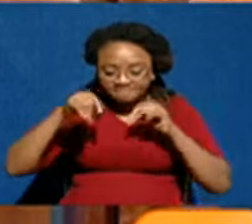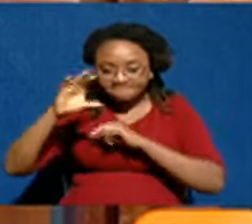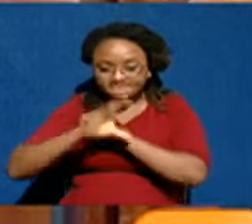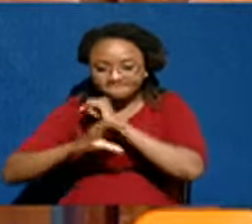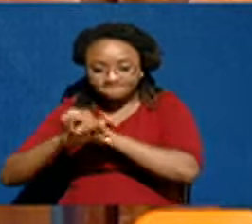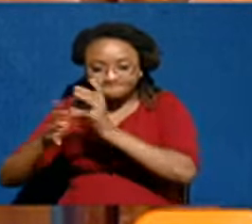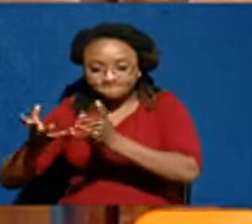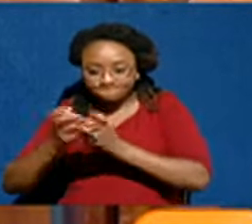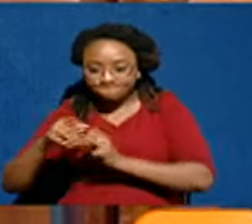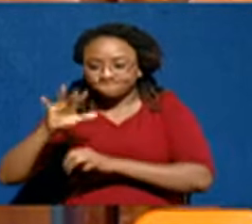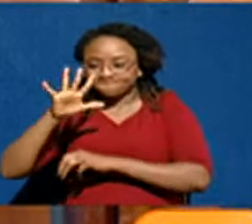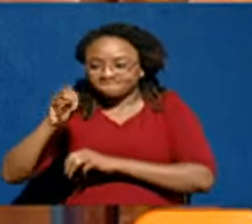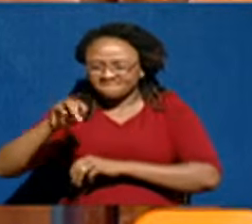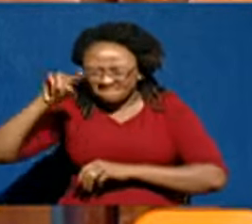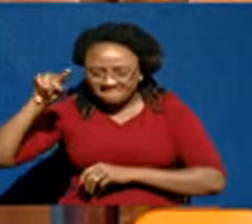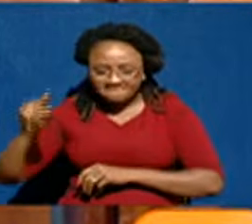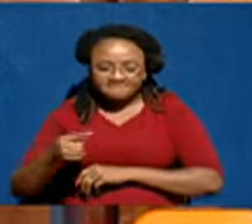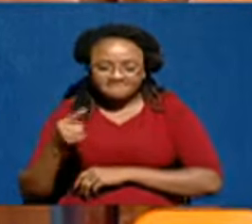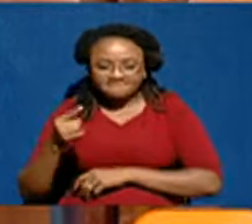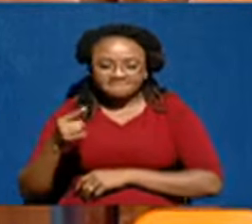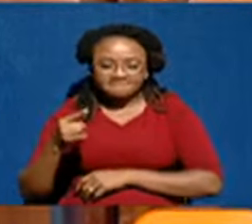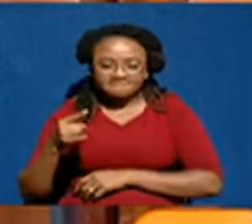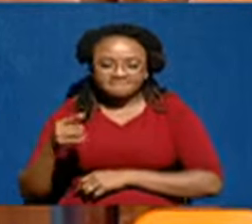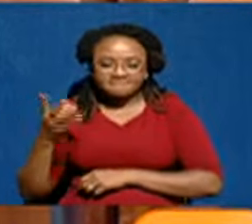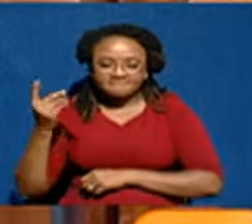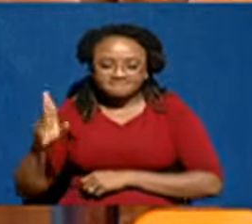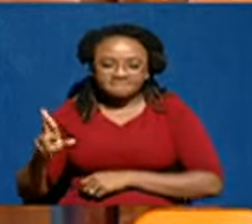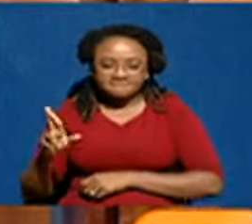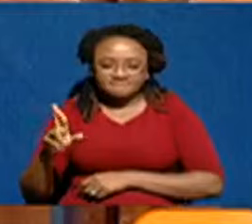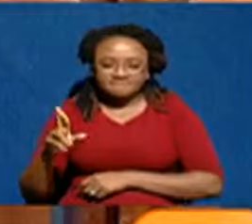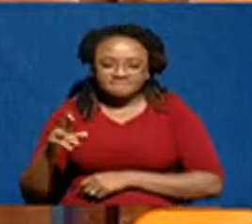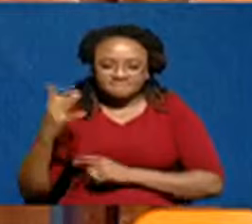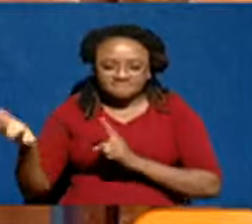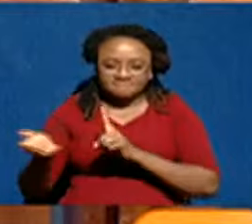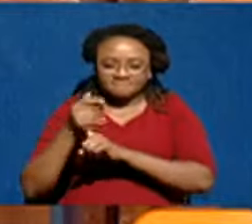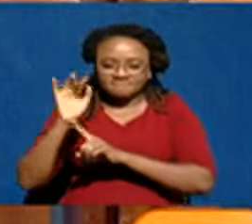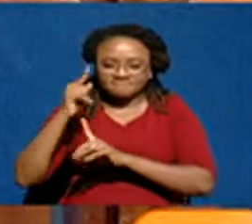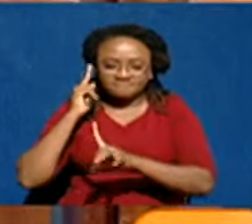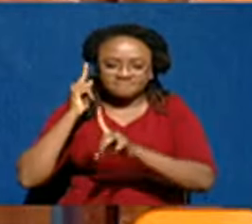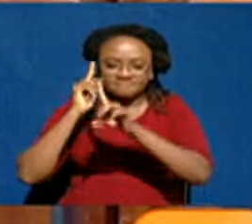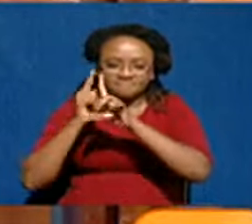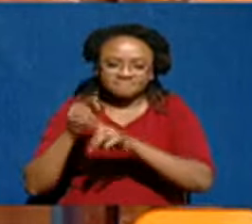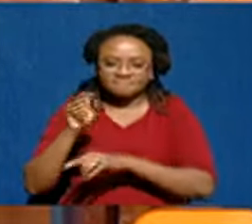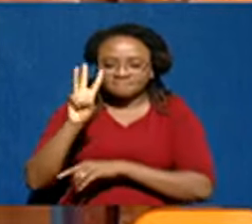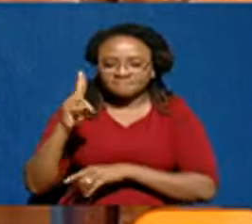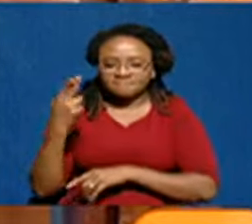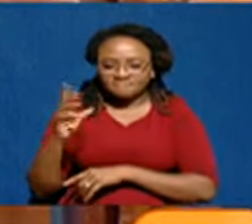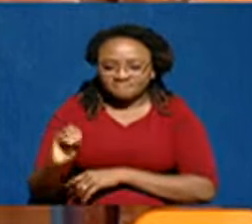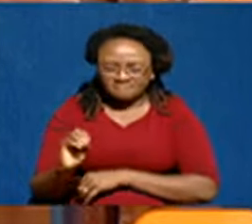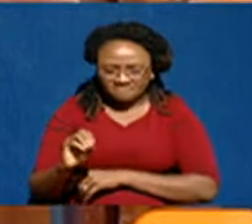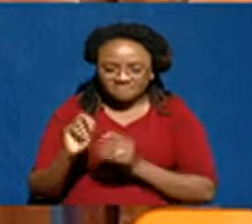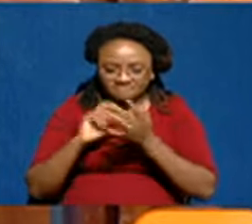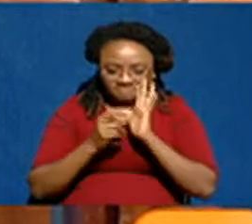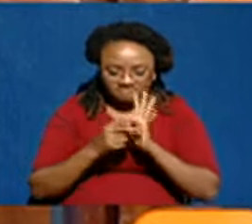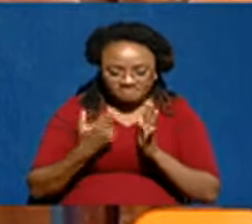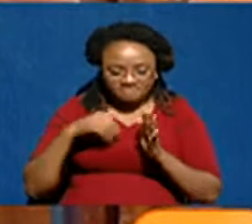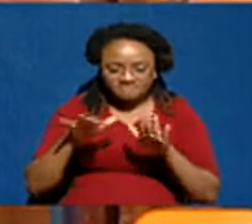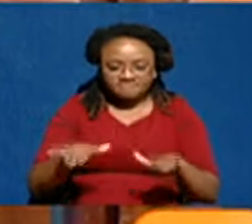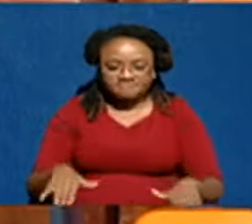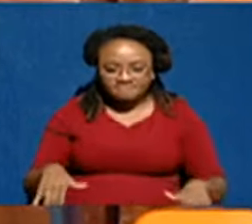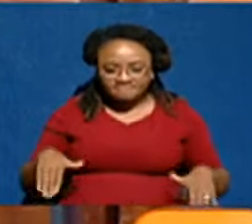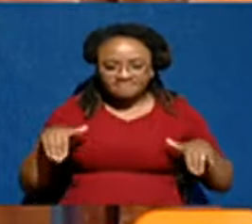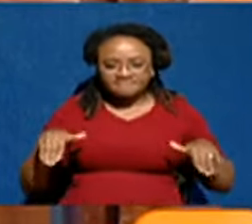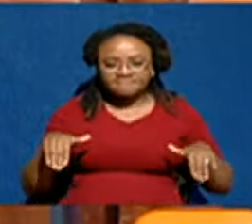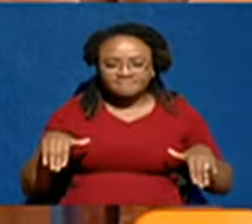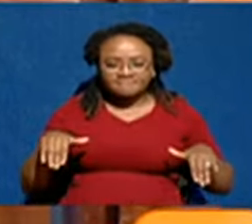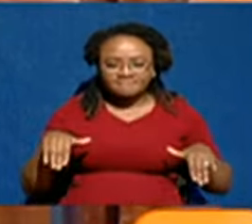reach the WHO ratio of 1 to 1,000. So when we are on strike, it is for the public to benefit, that the waiting time that they're having in the hospitals